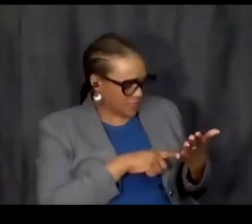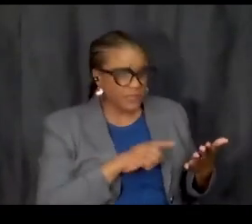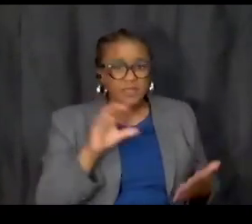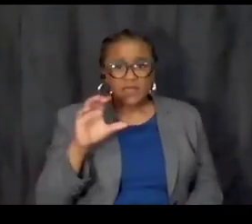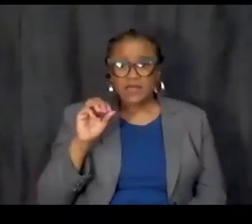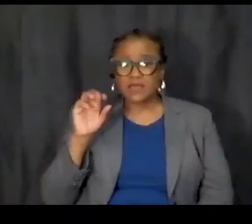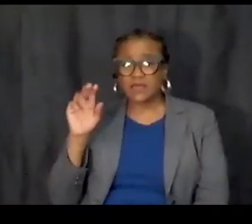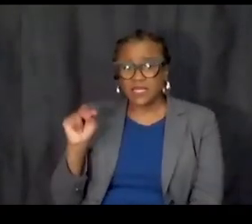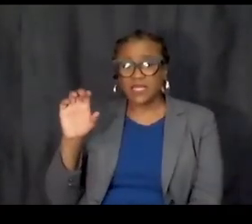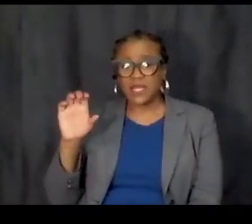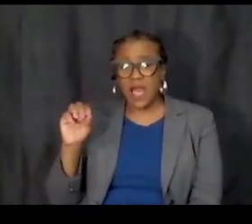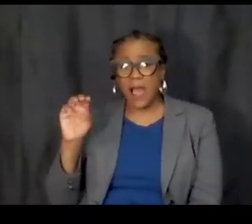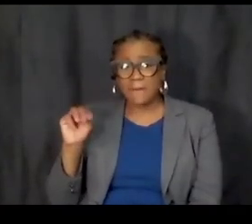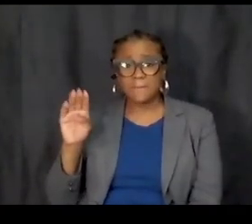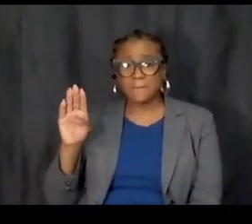concomitant.